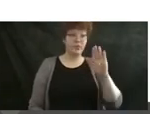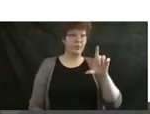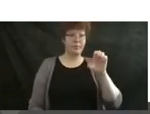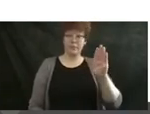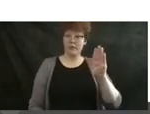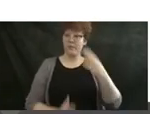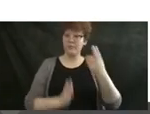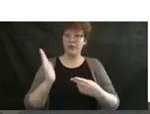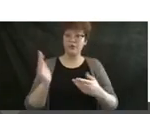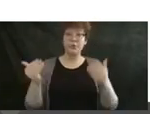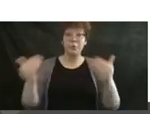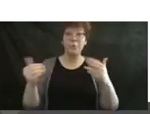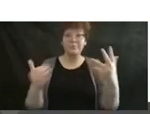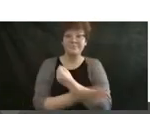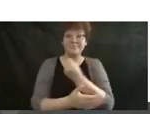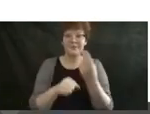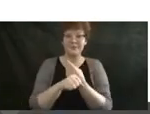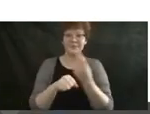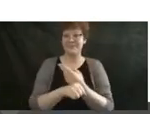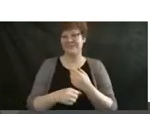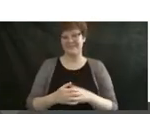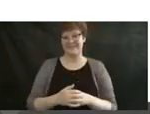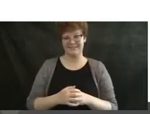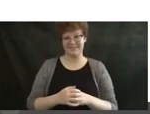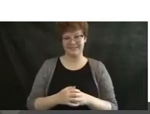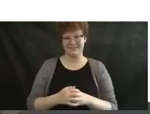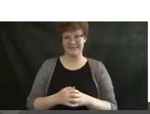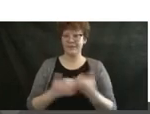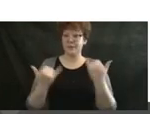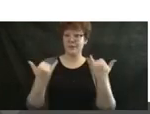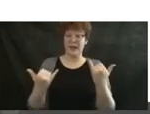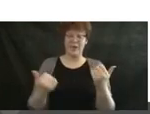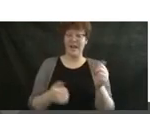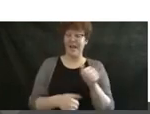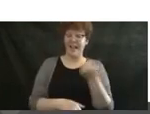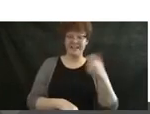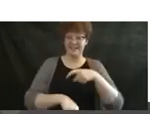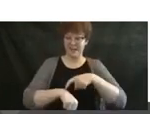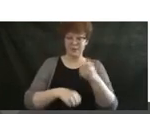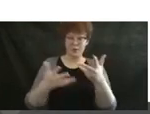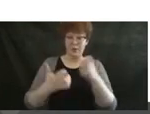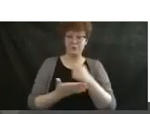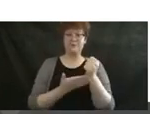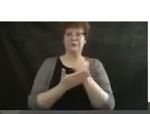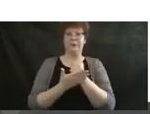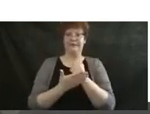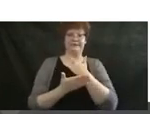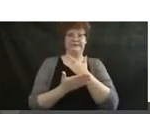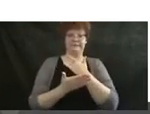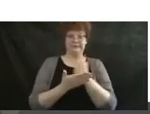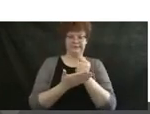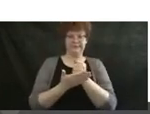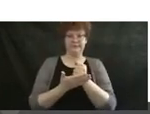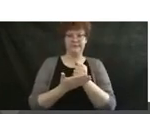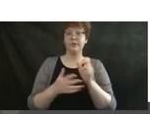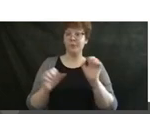you. So if I turn that back on, then at any time, if you want to erase any parts of this, you can always use the eraser tool.